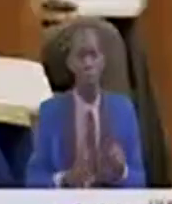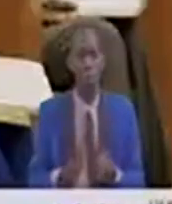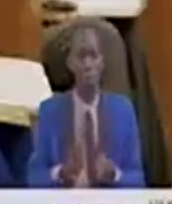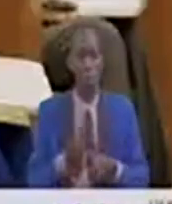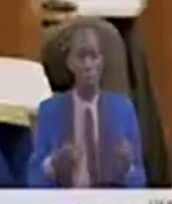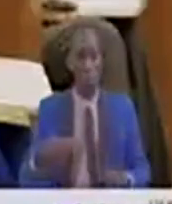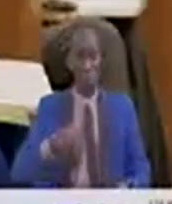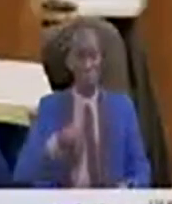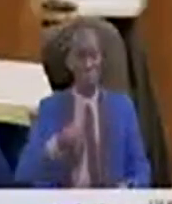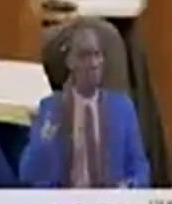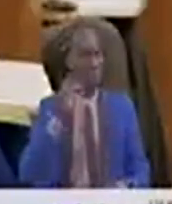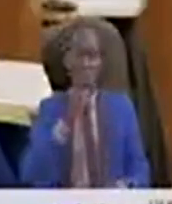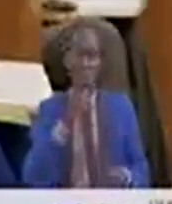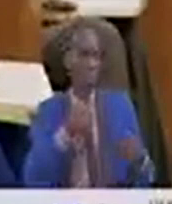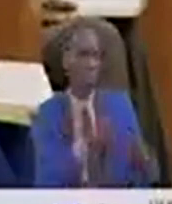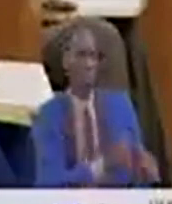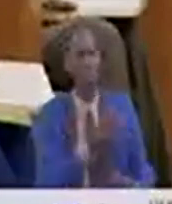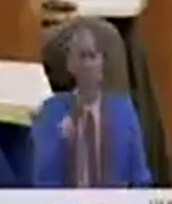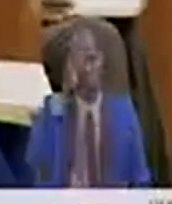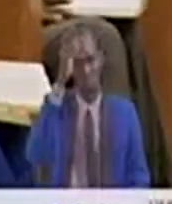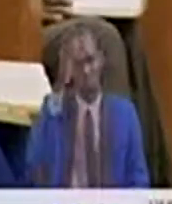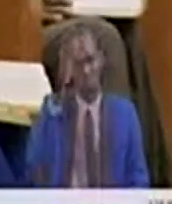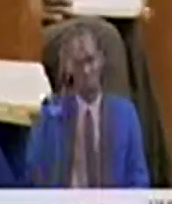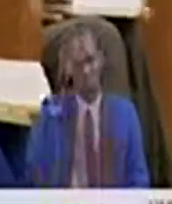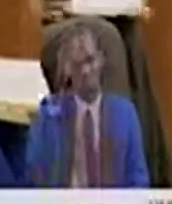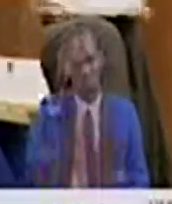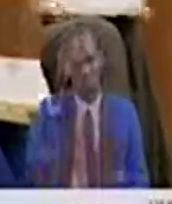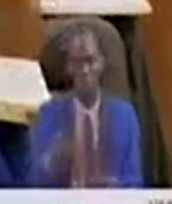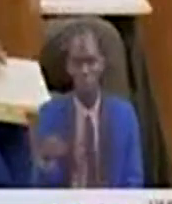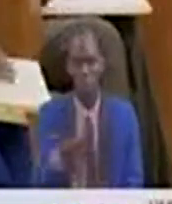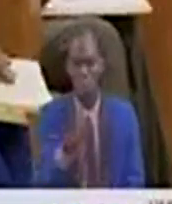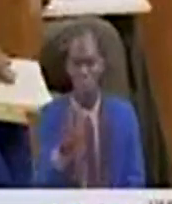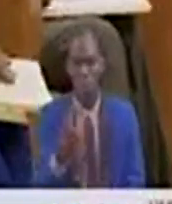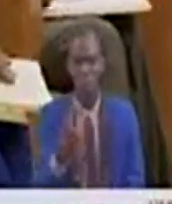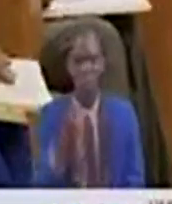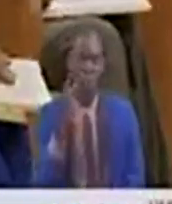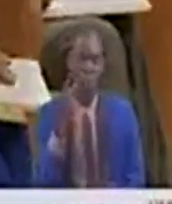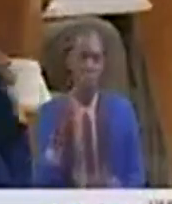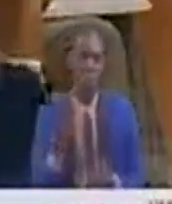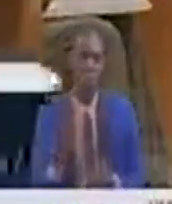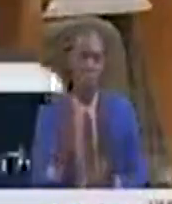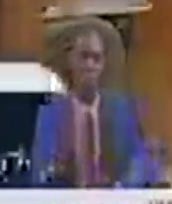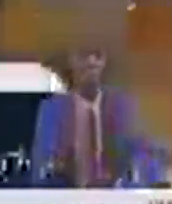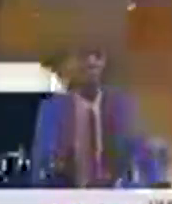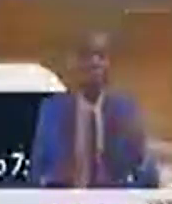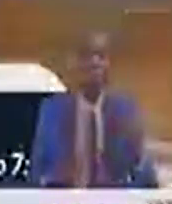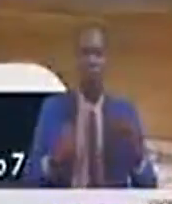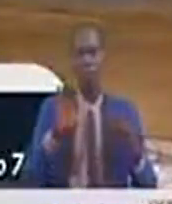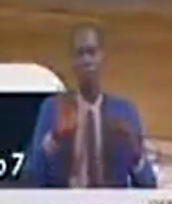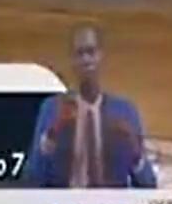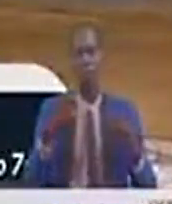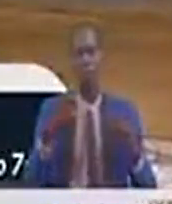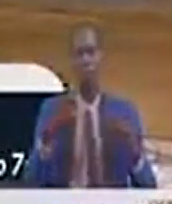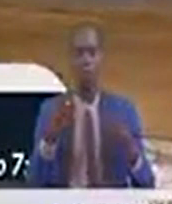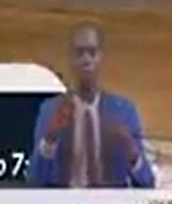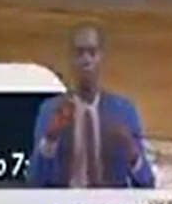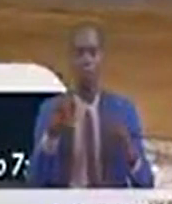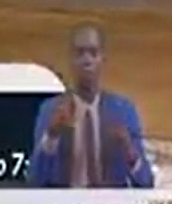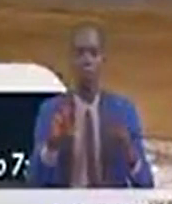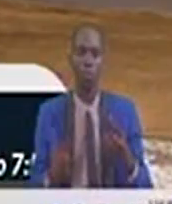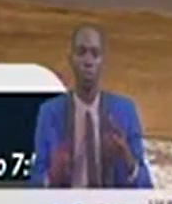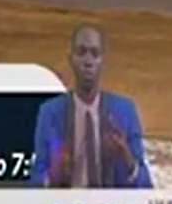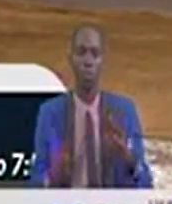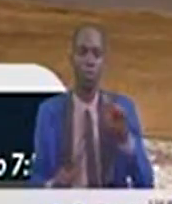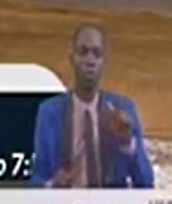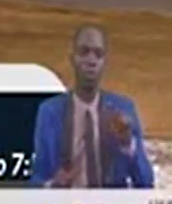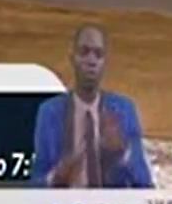him. First Chronicles chapter 21, I'm reading from verse 1. First Chronicles